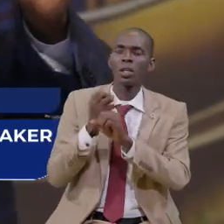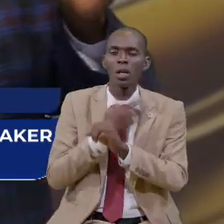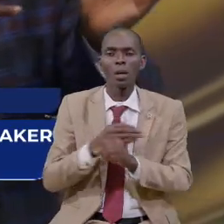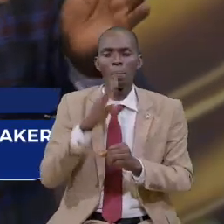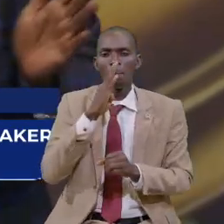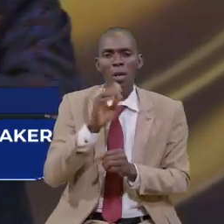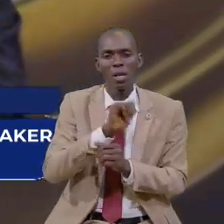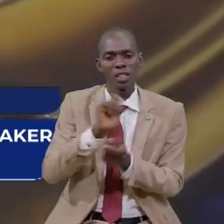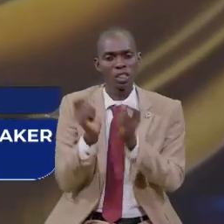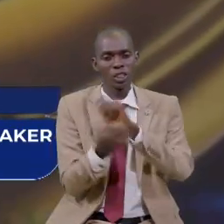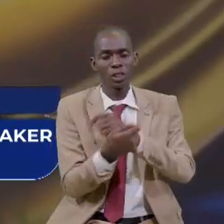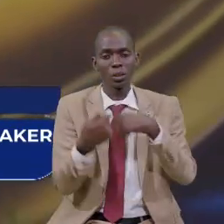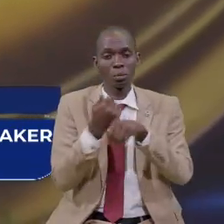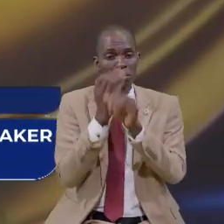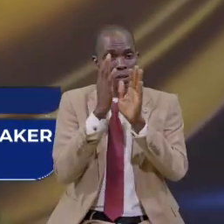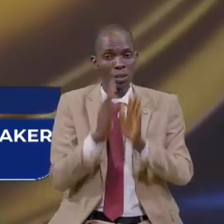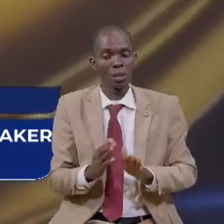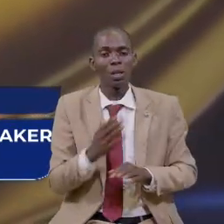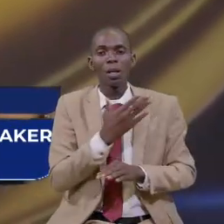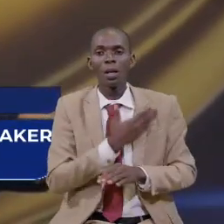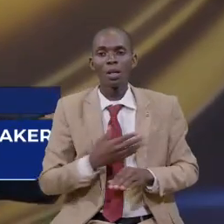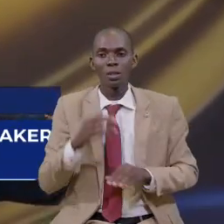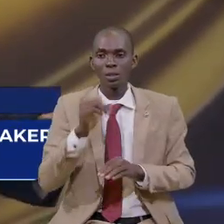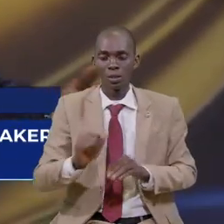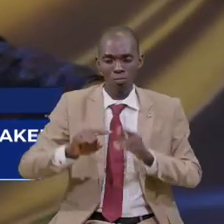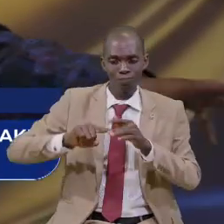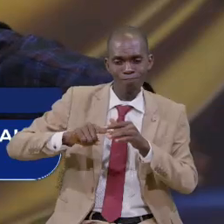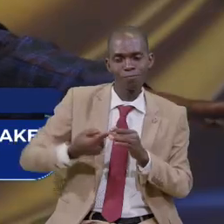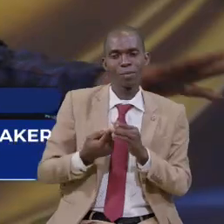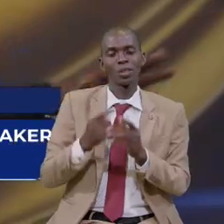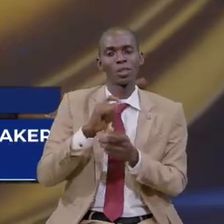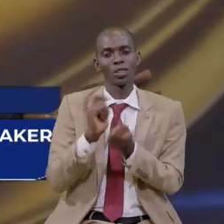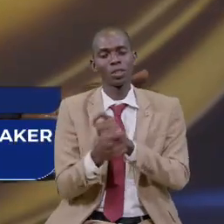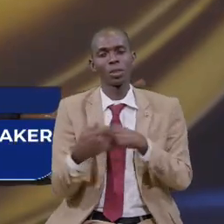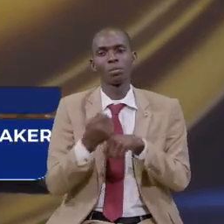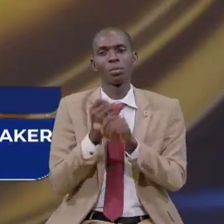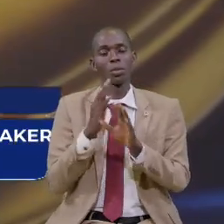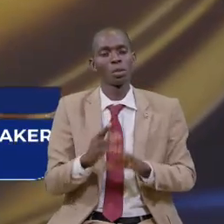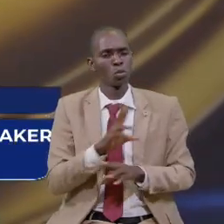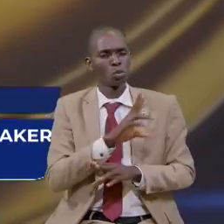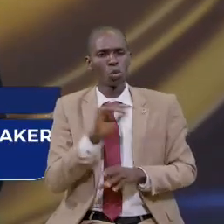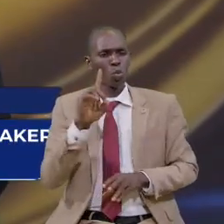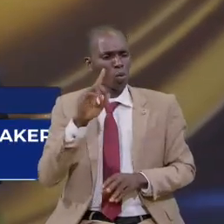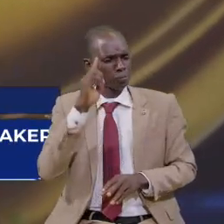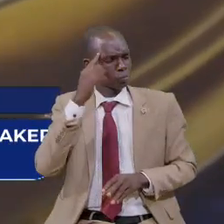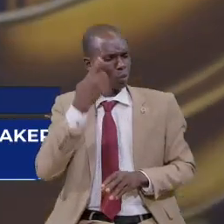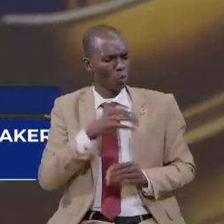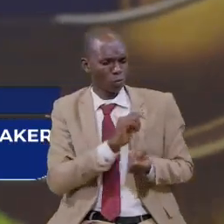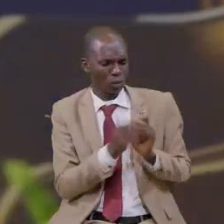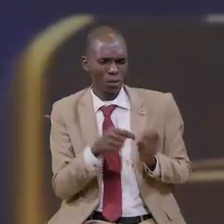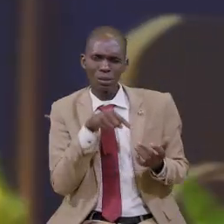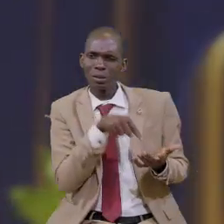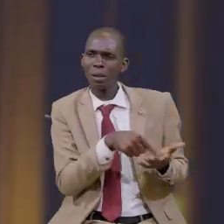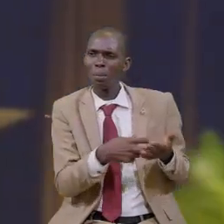a pioneering change maker. Nobody ever thought of changing this in our community. Nobody